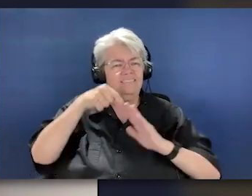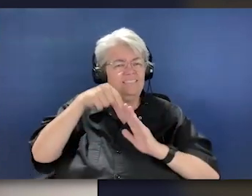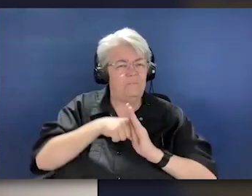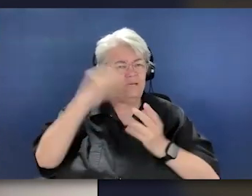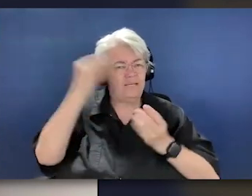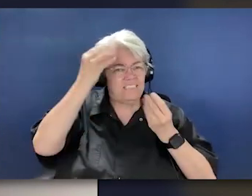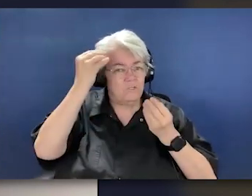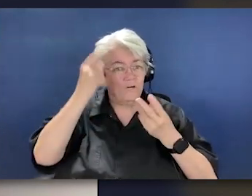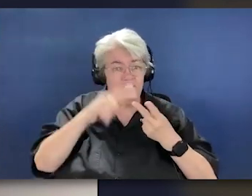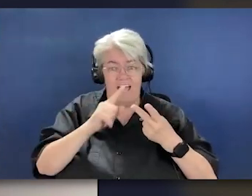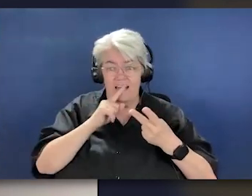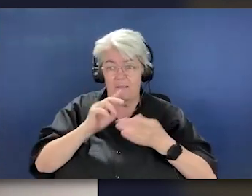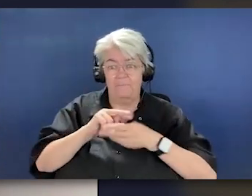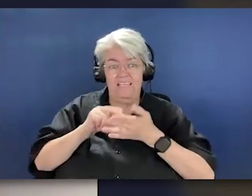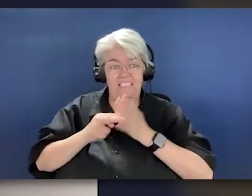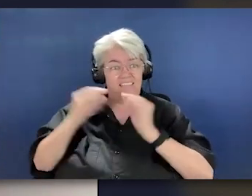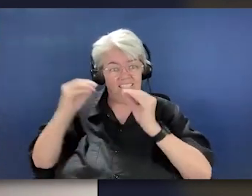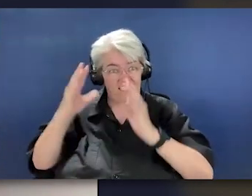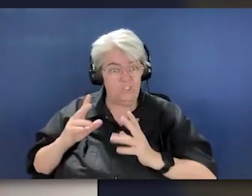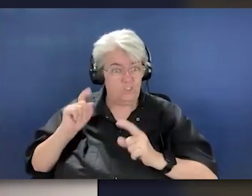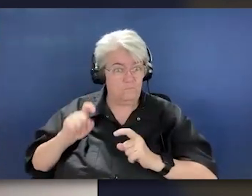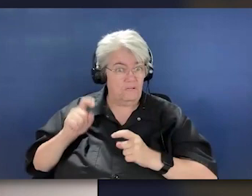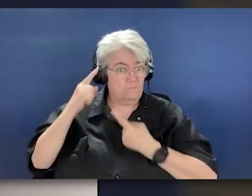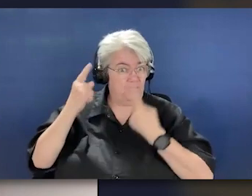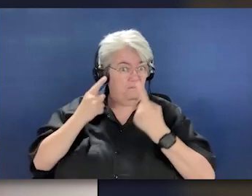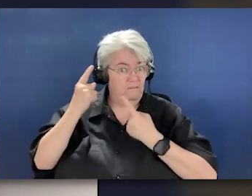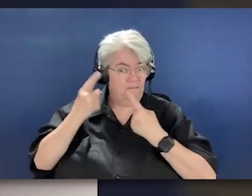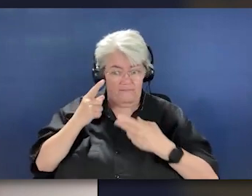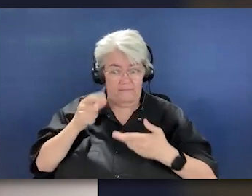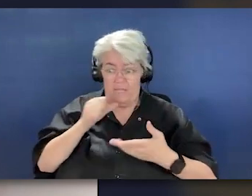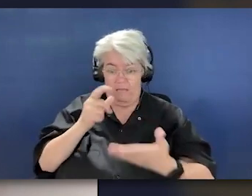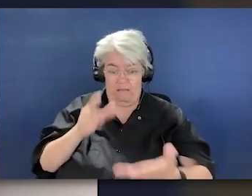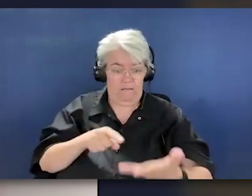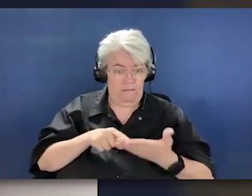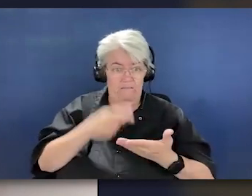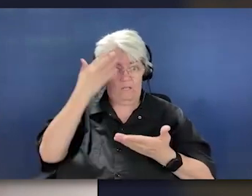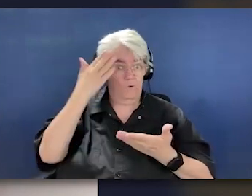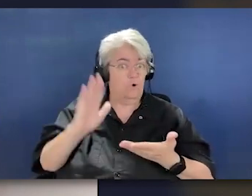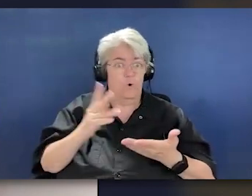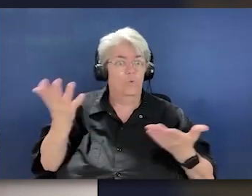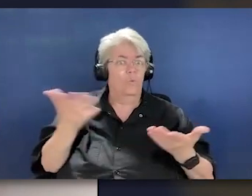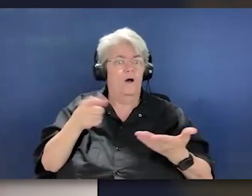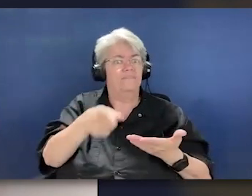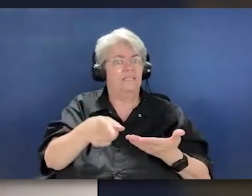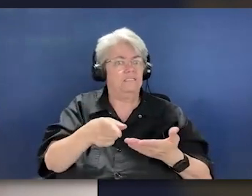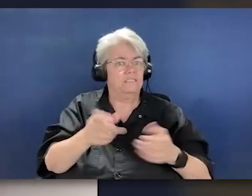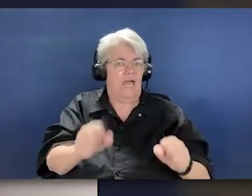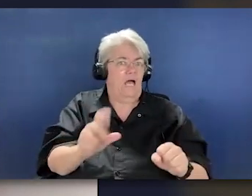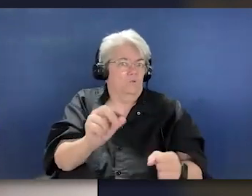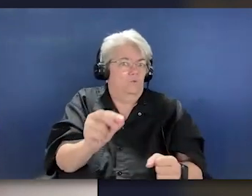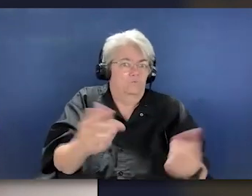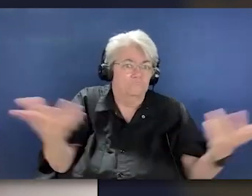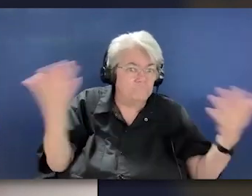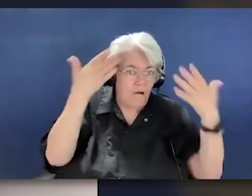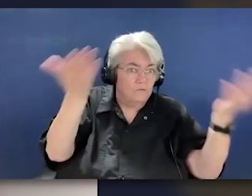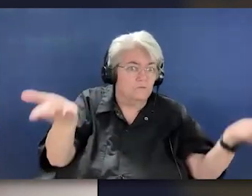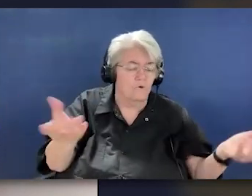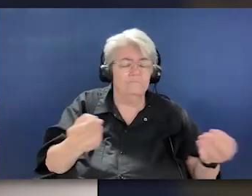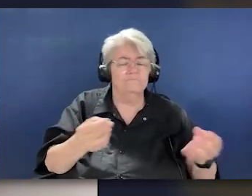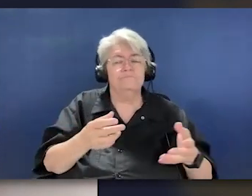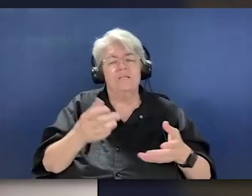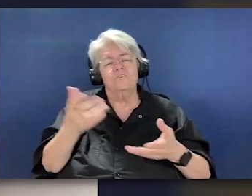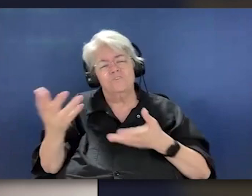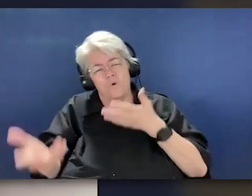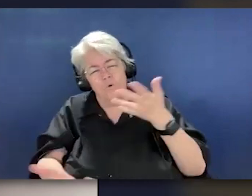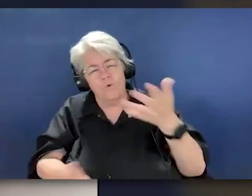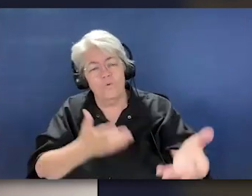on instructors who themselves may not be well-informed about the capabilities of these tools. And so I think